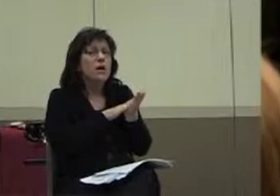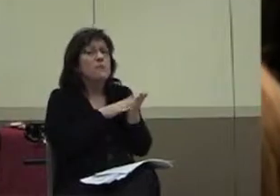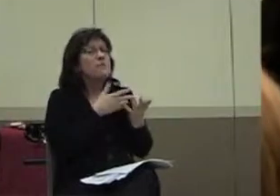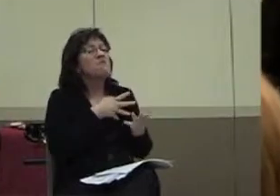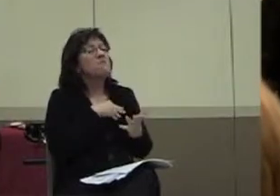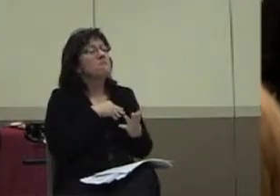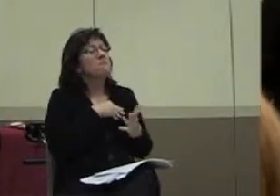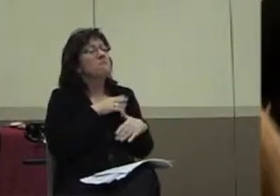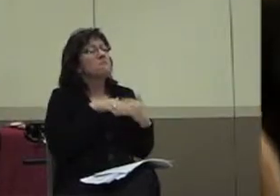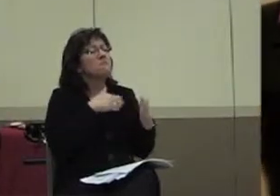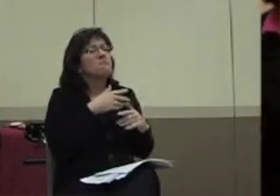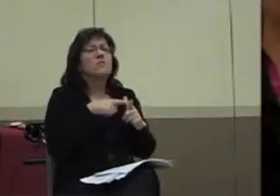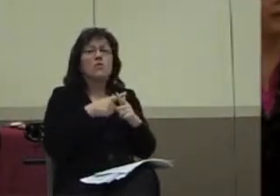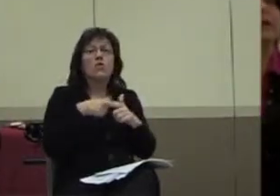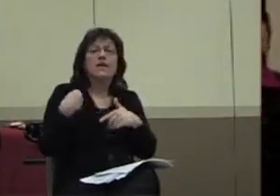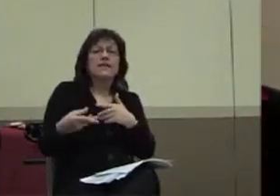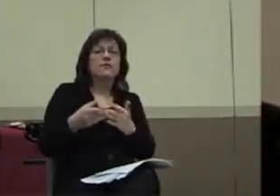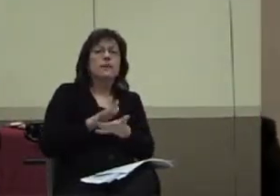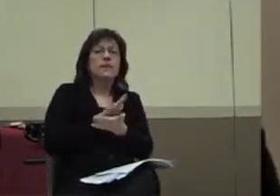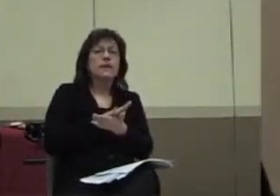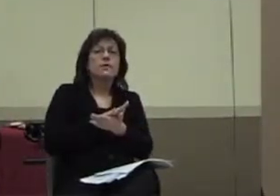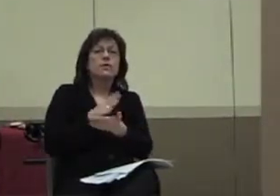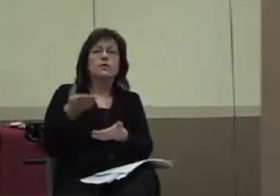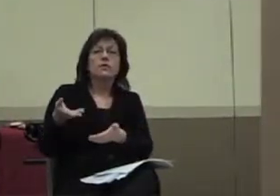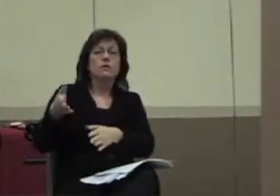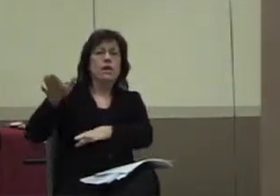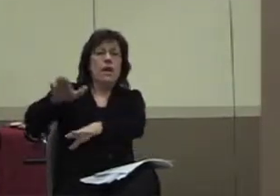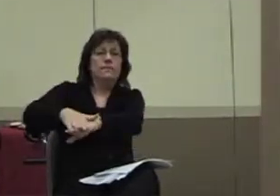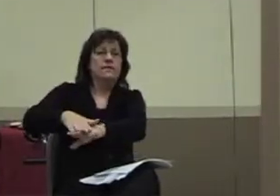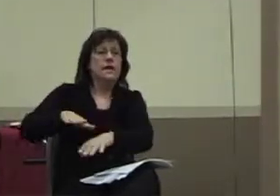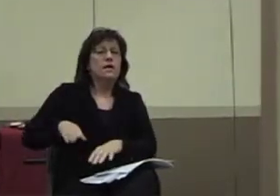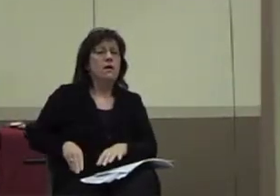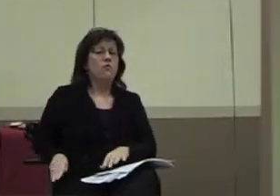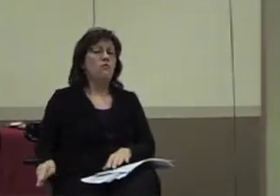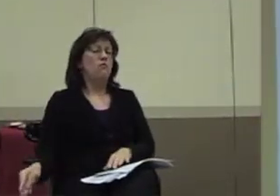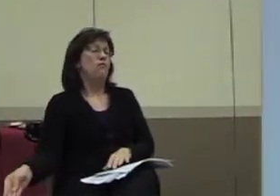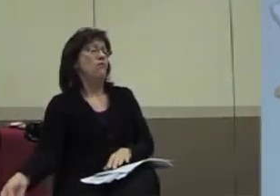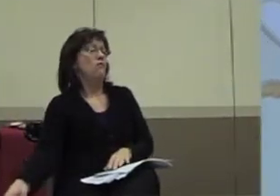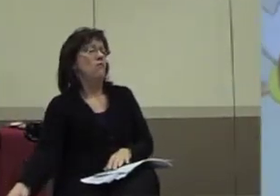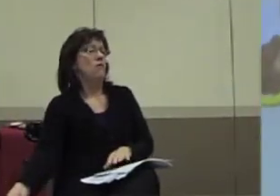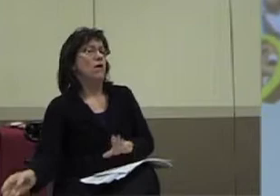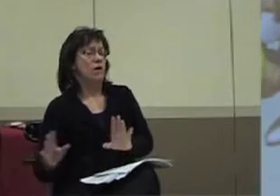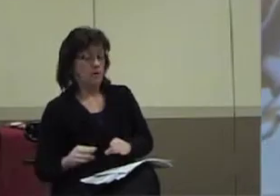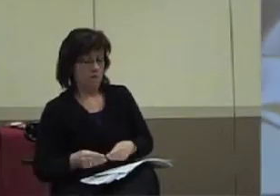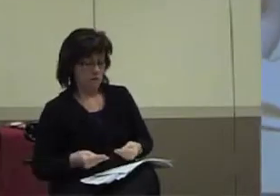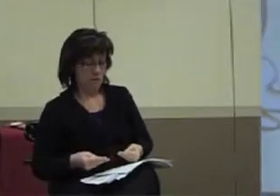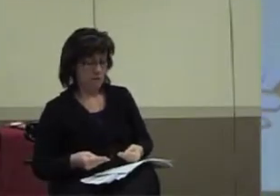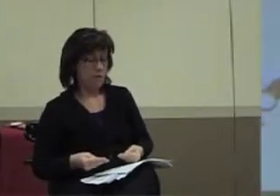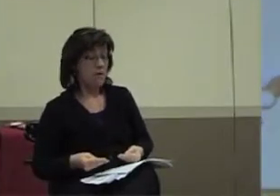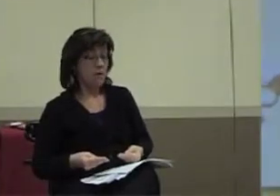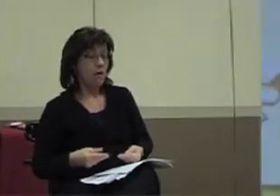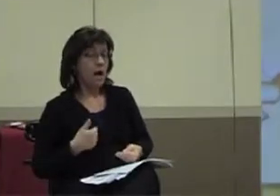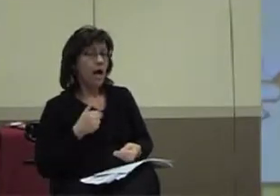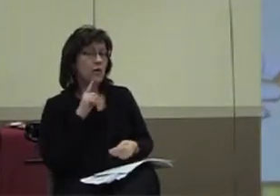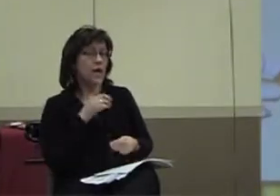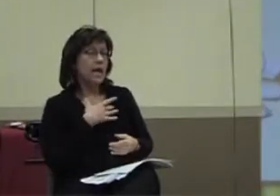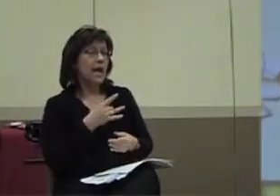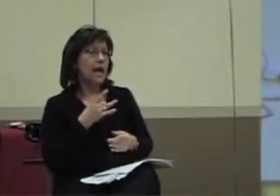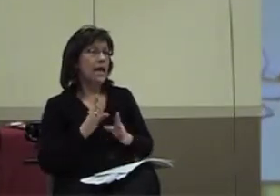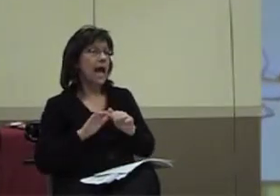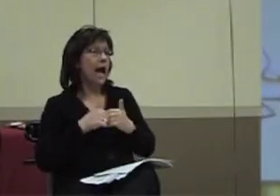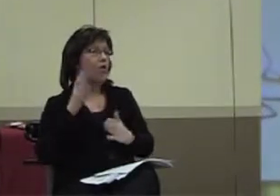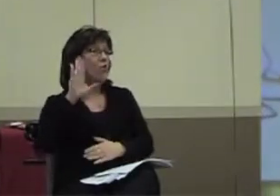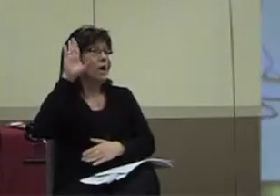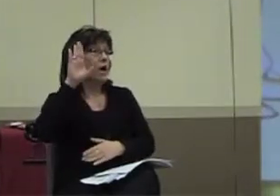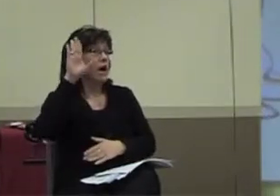slip of paper turned upside down, slid to them that says, I really like the way you raised your hand. I really like the way you sat in your